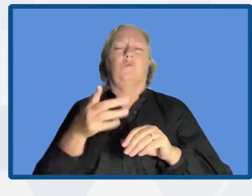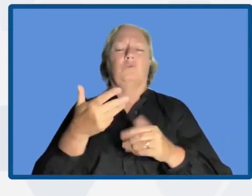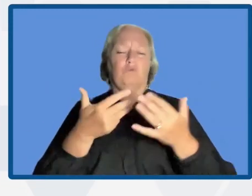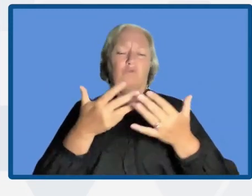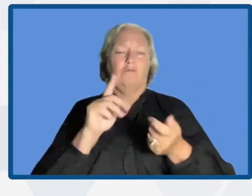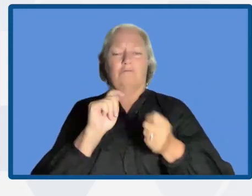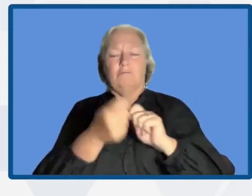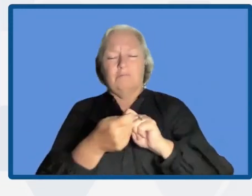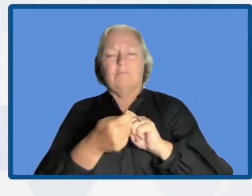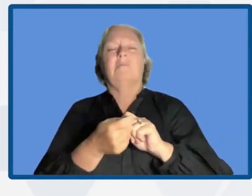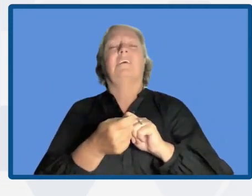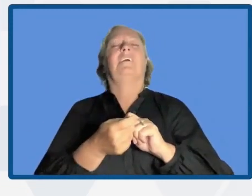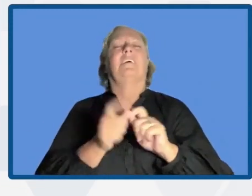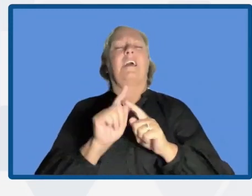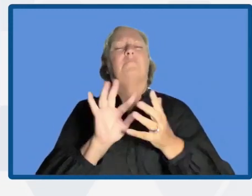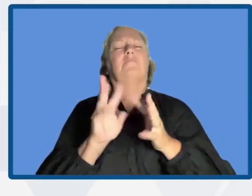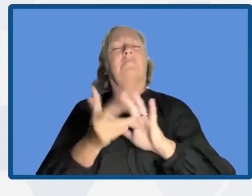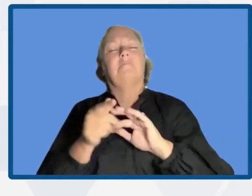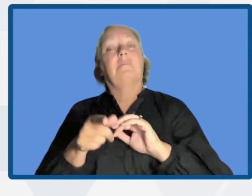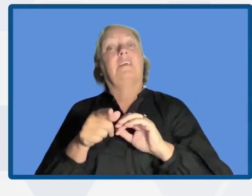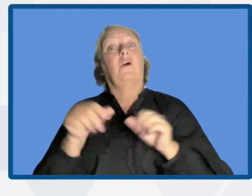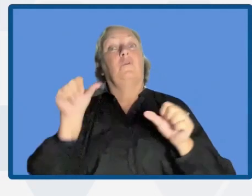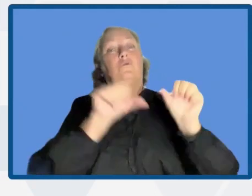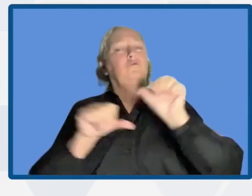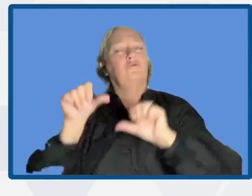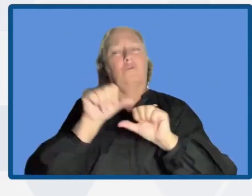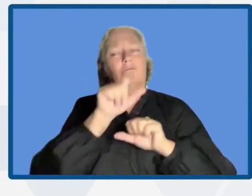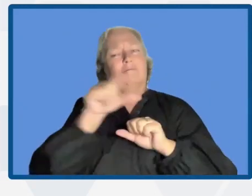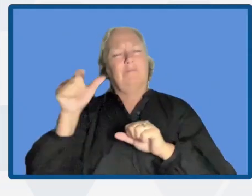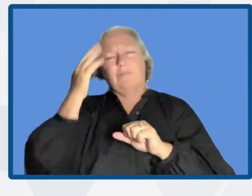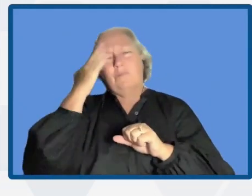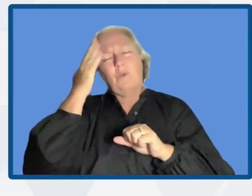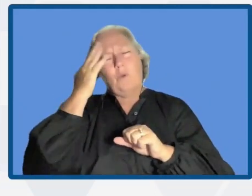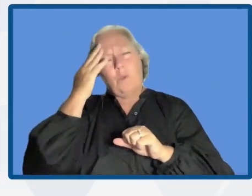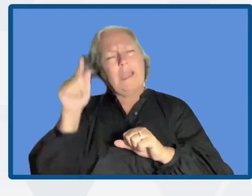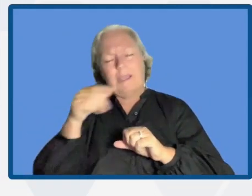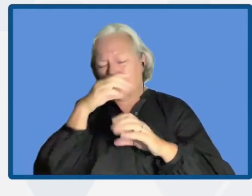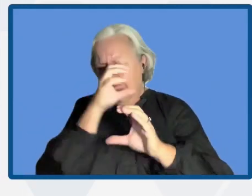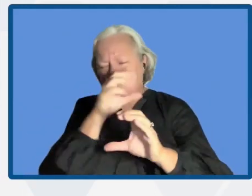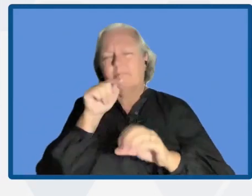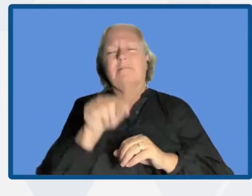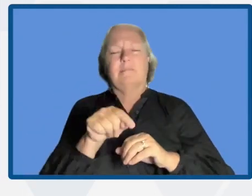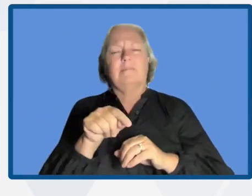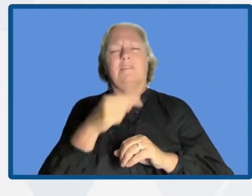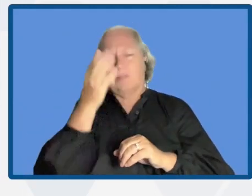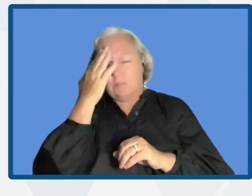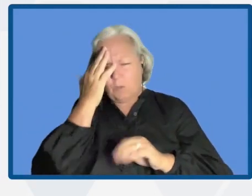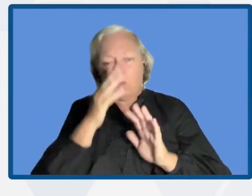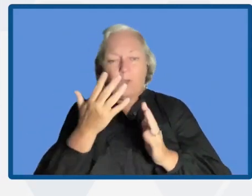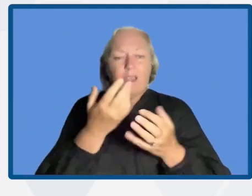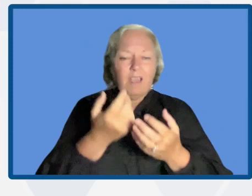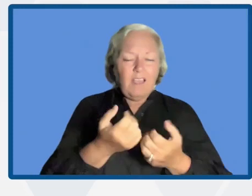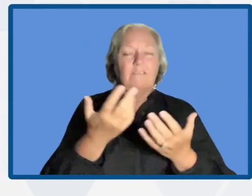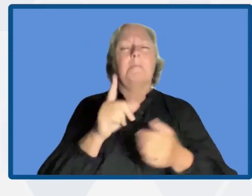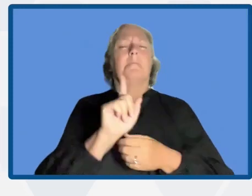charts, etc. But scientists know about this. We know about the changes in patterns and variability, but what about the